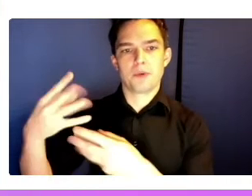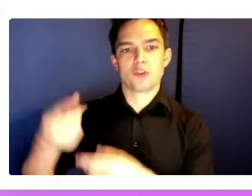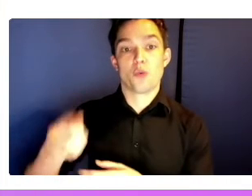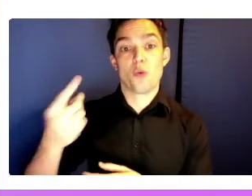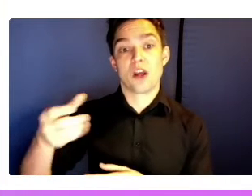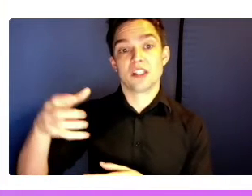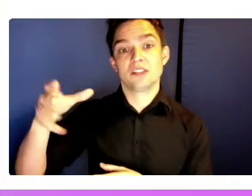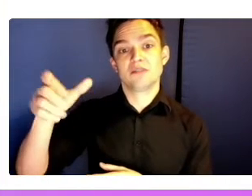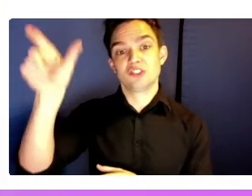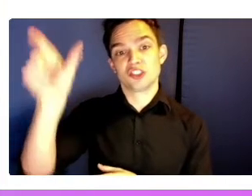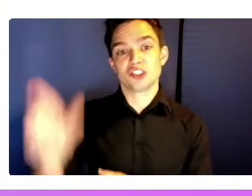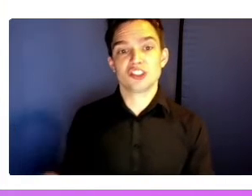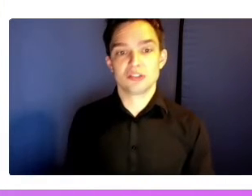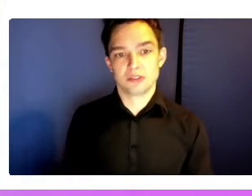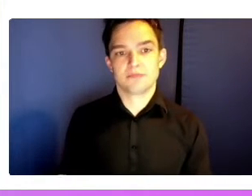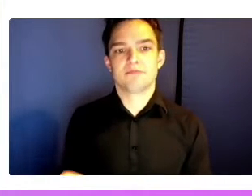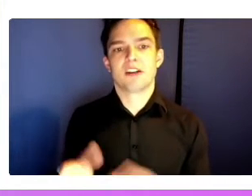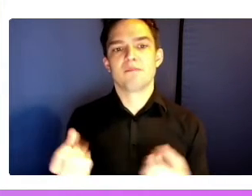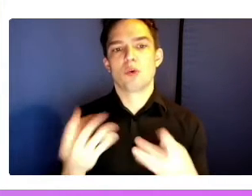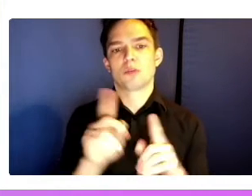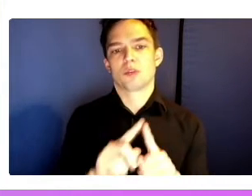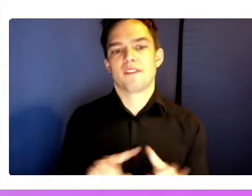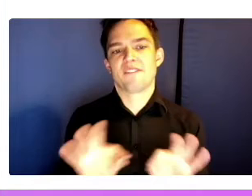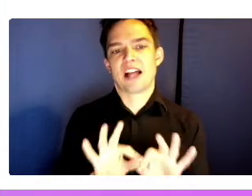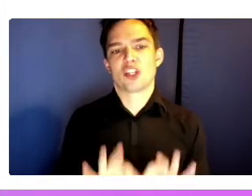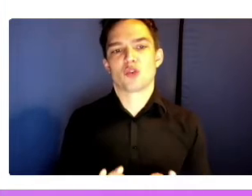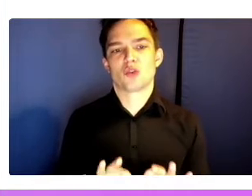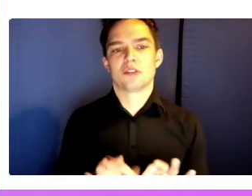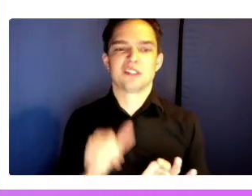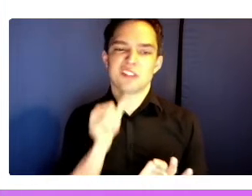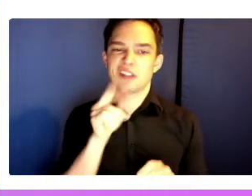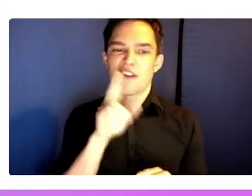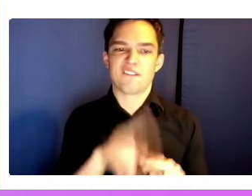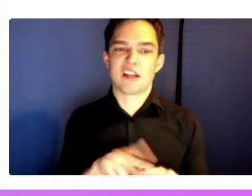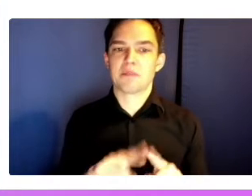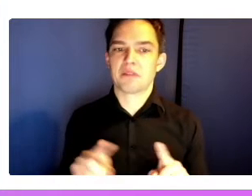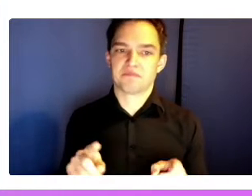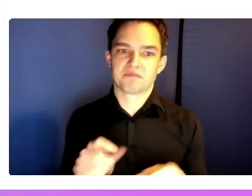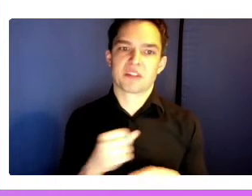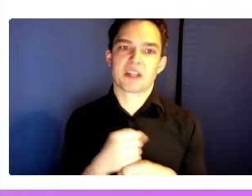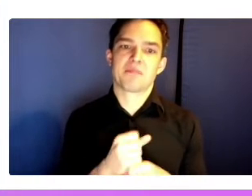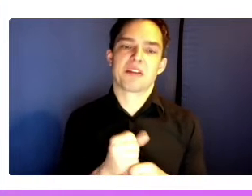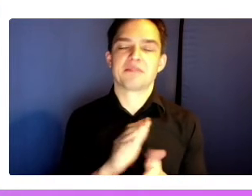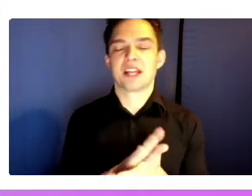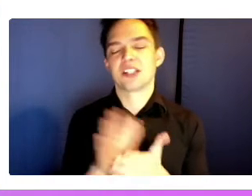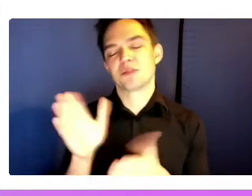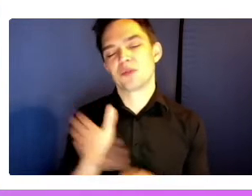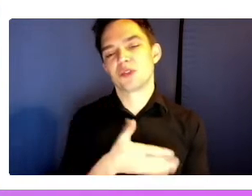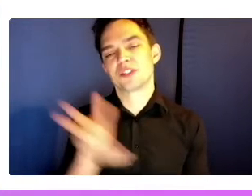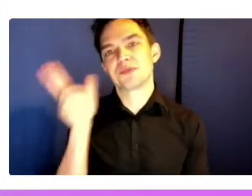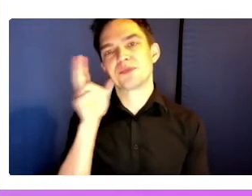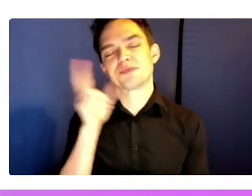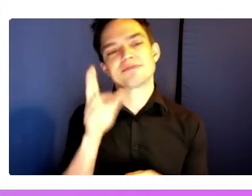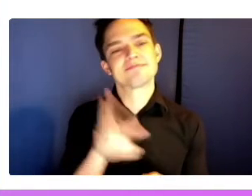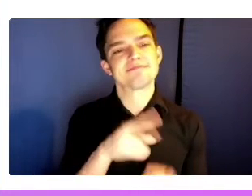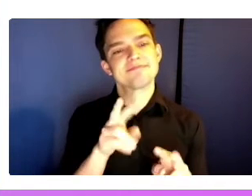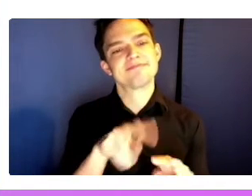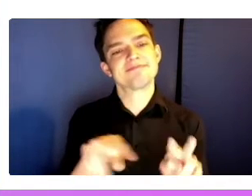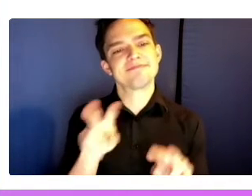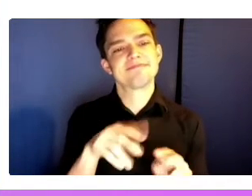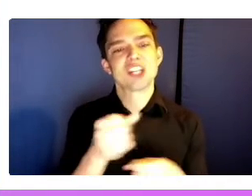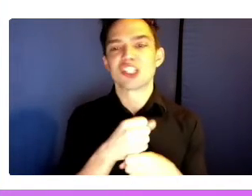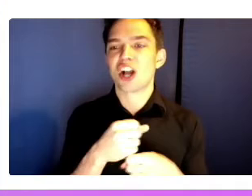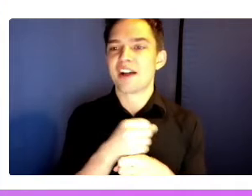multiple values. It's not fun, but you put on some nice music and get some